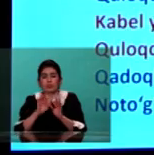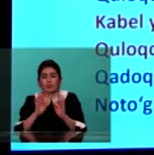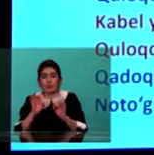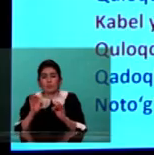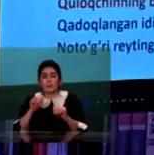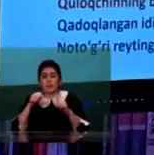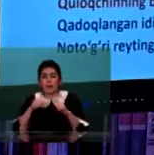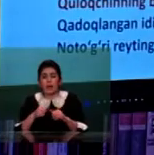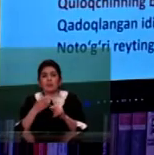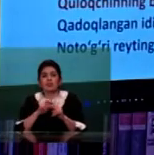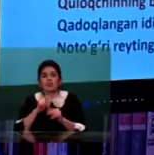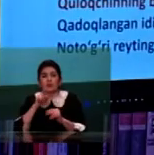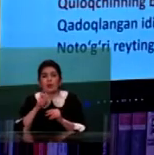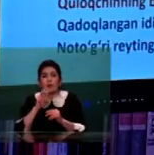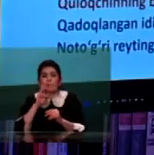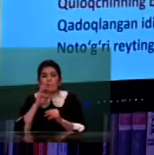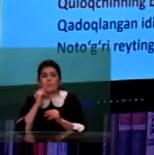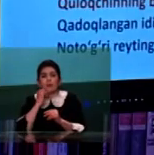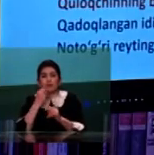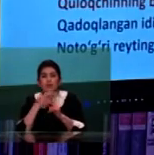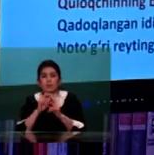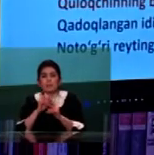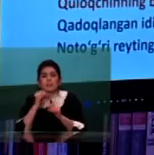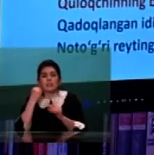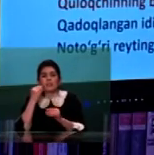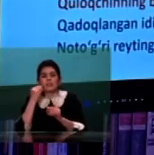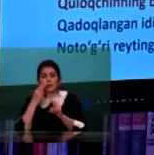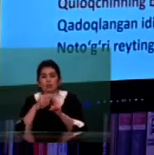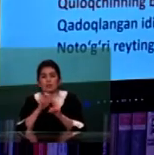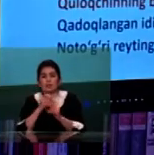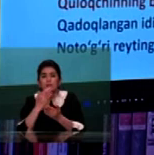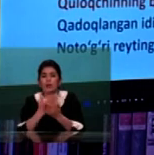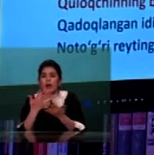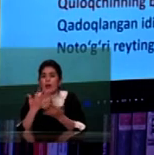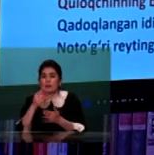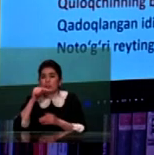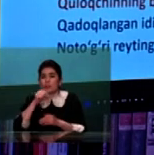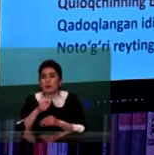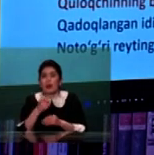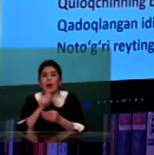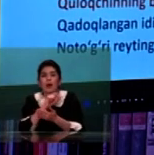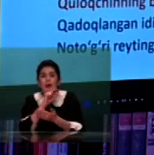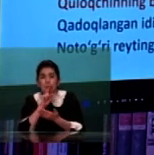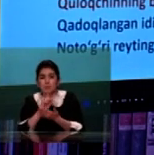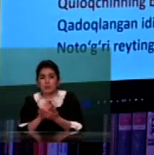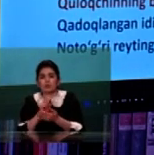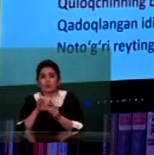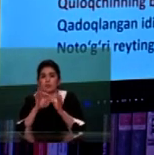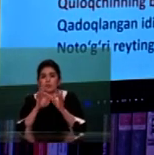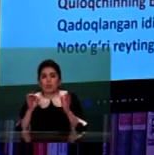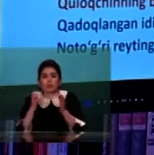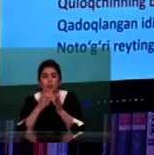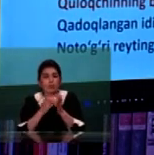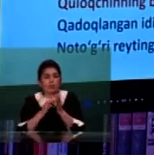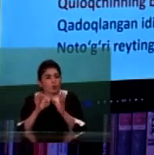egamiz. Demak, mahsulotning sifatiga bog'liq bo'lgan sharhlarimiz qaysi? Albatta, bu kabel yaroqsiz